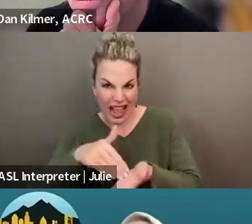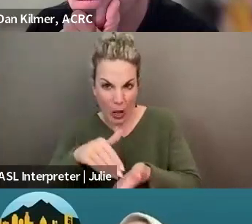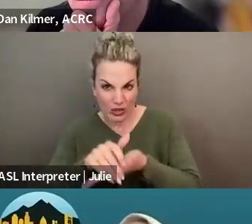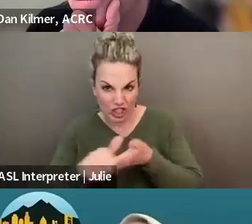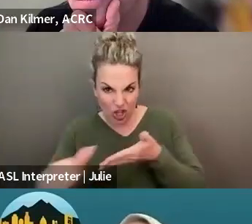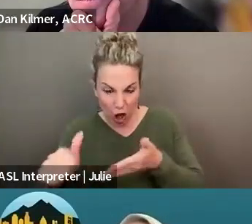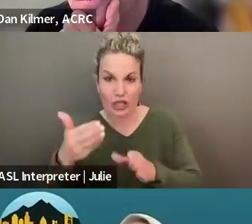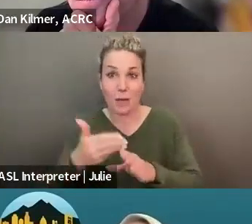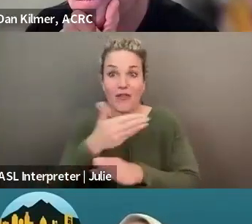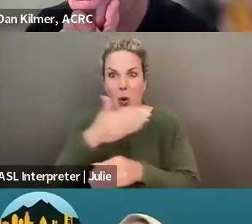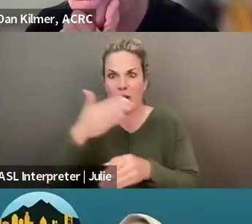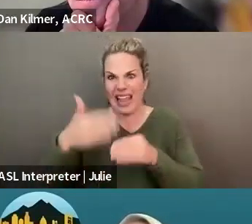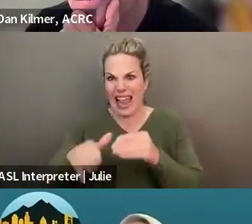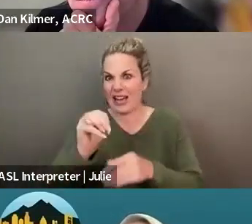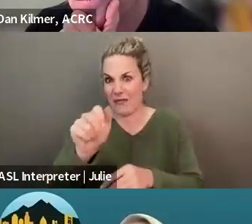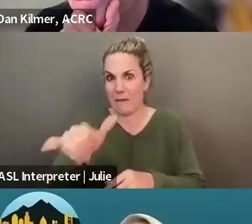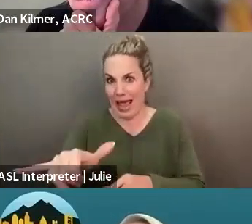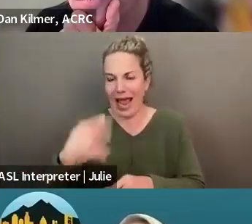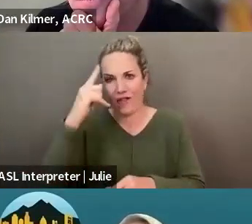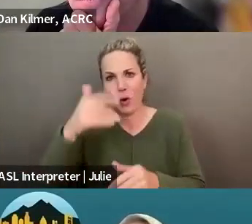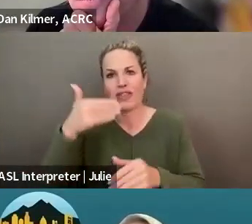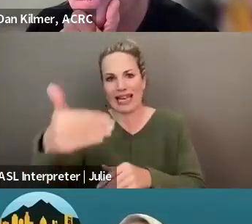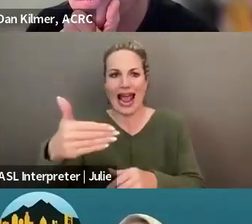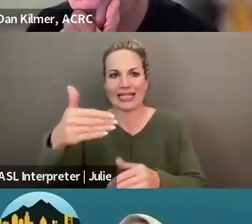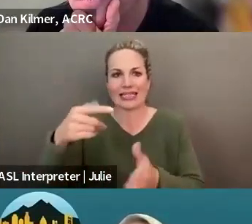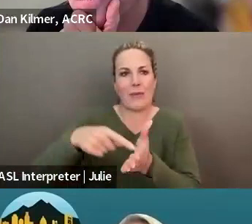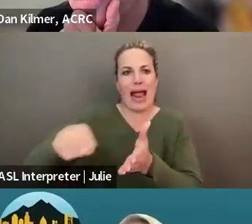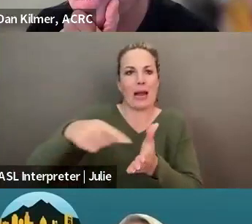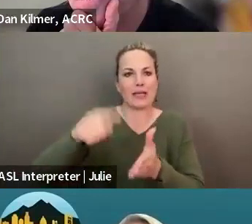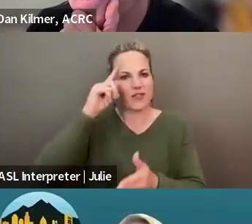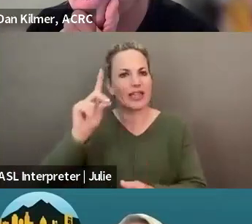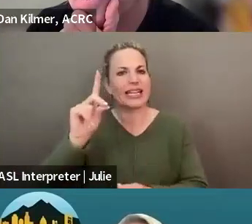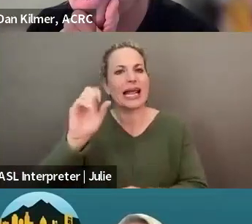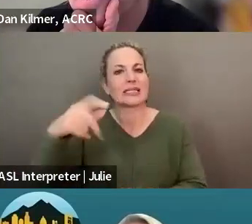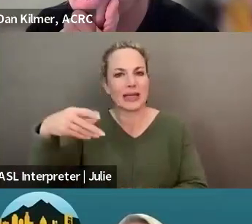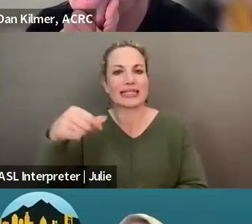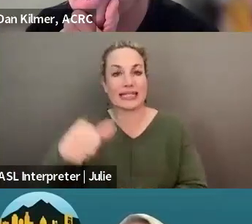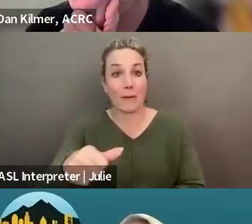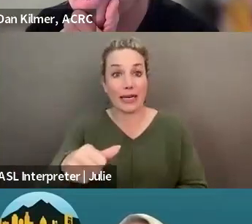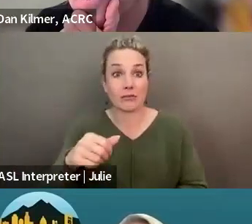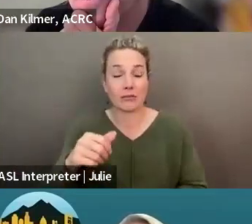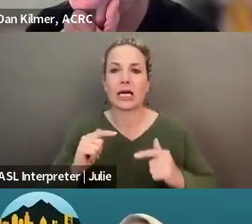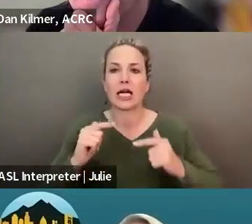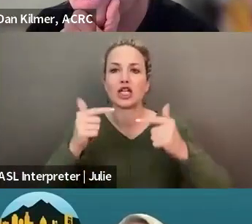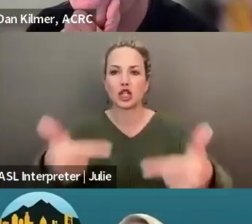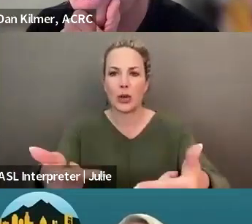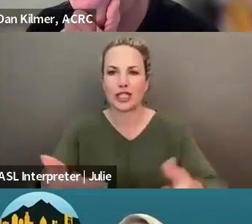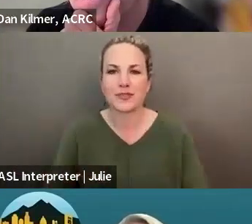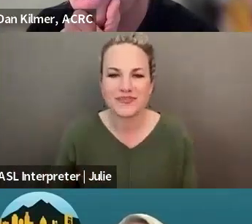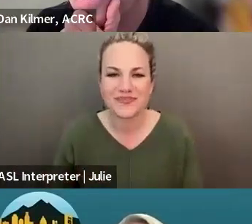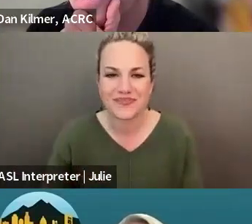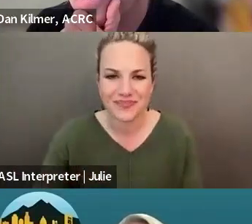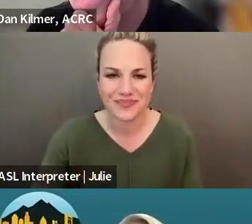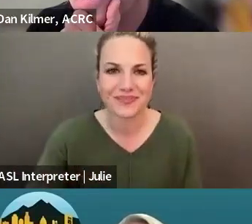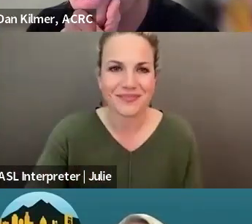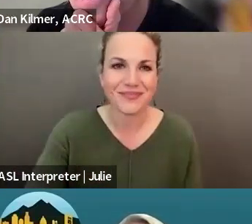$792,000 before the end of May for the next set of payments for those DSP stipends. And I also just always want to share with you,